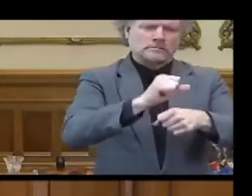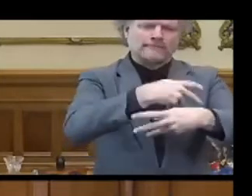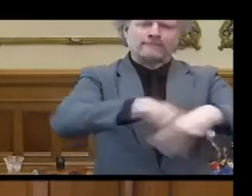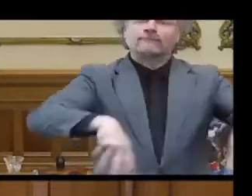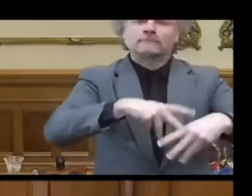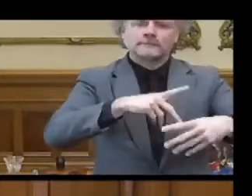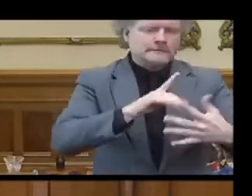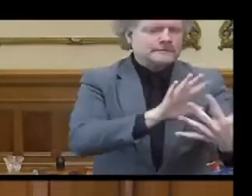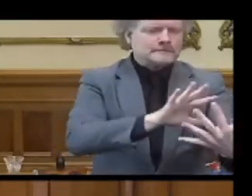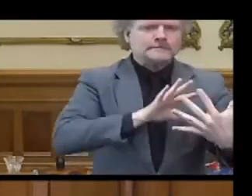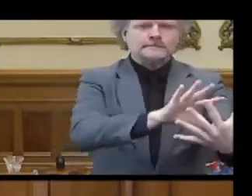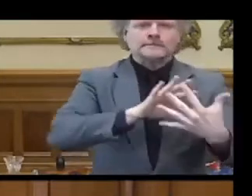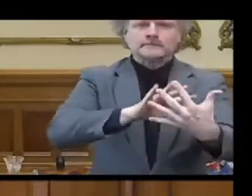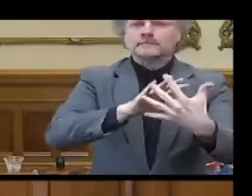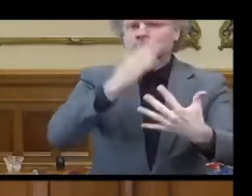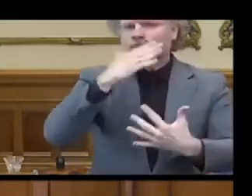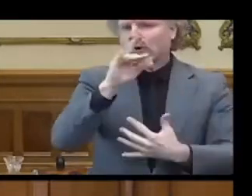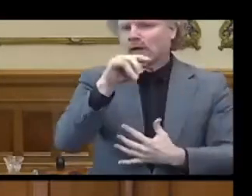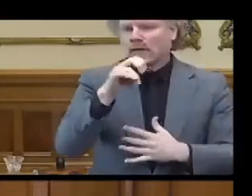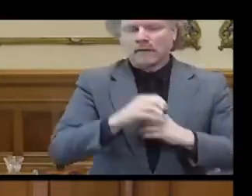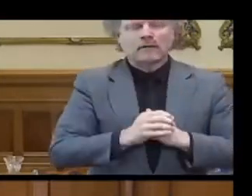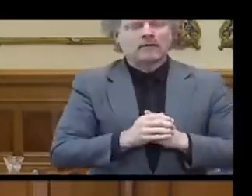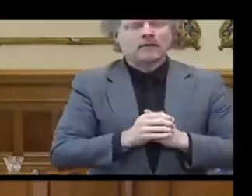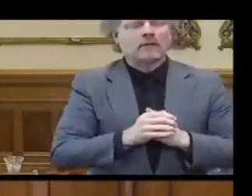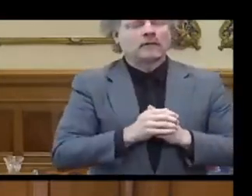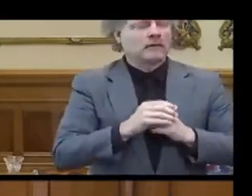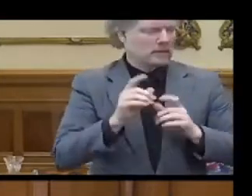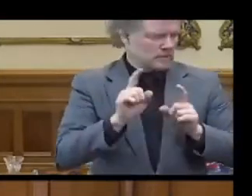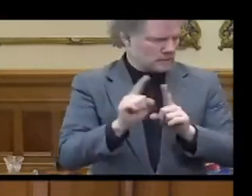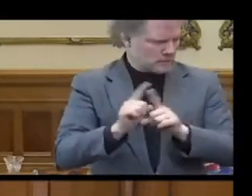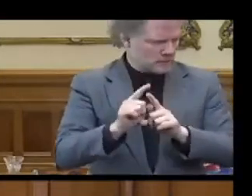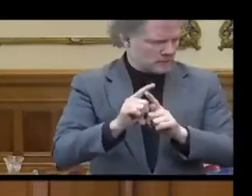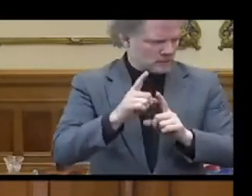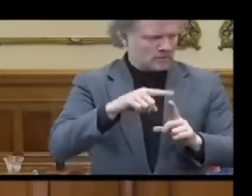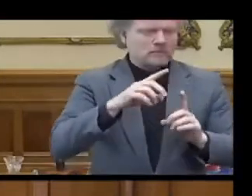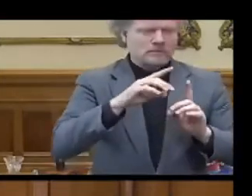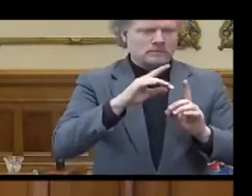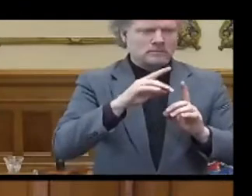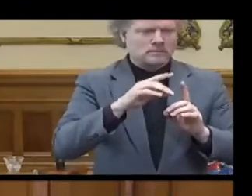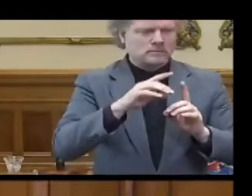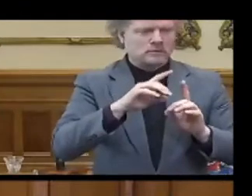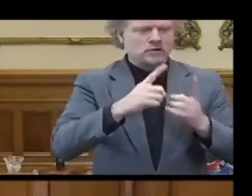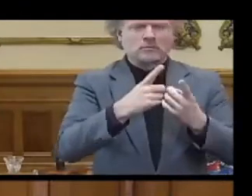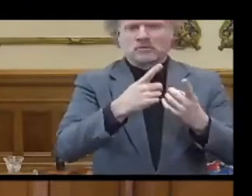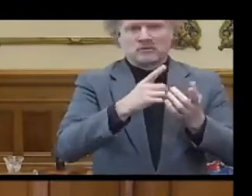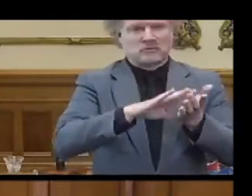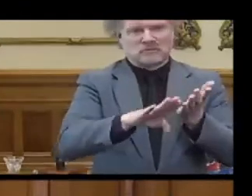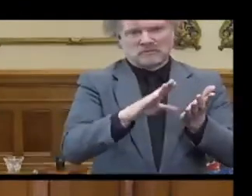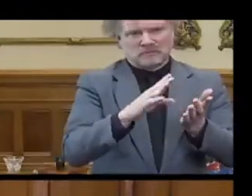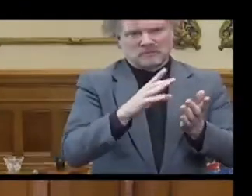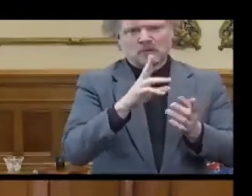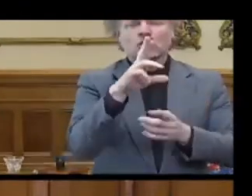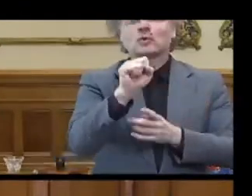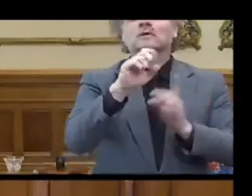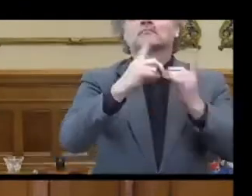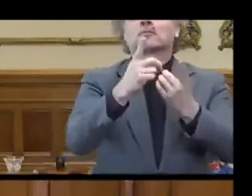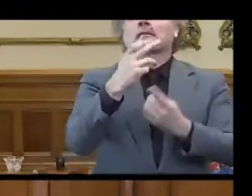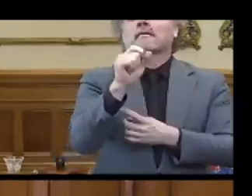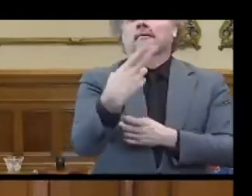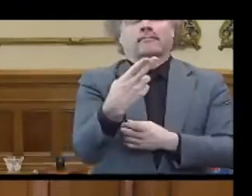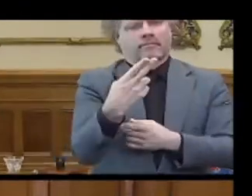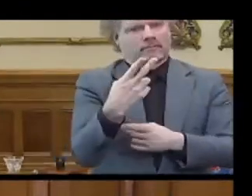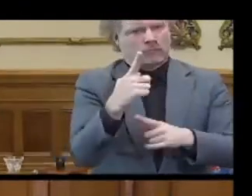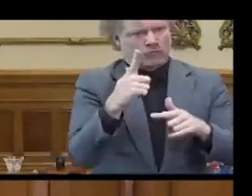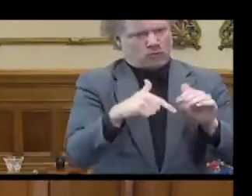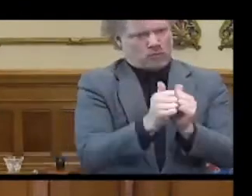each facility, and also the strike team from the Department of Health. We couldn't have done it without the State Department of Health. And on